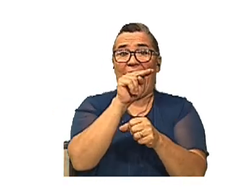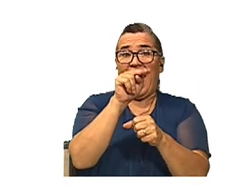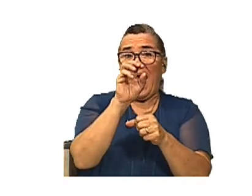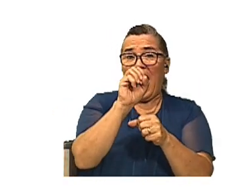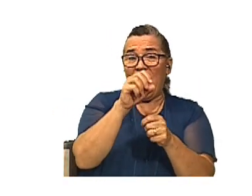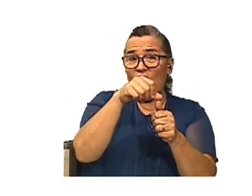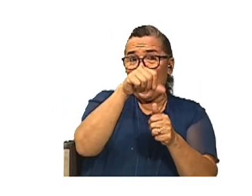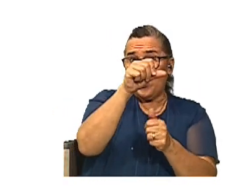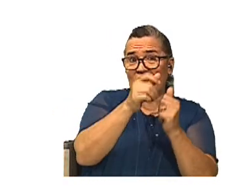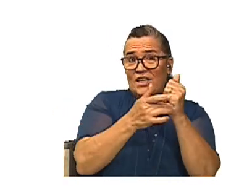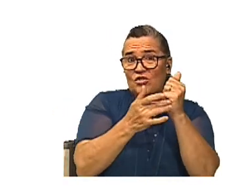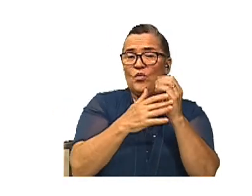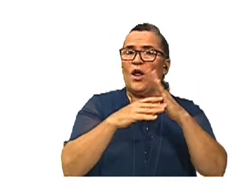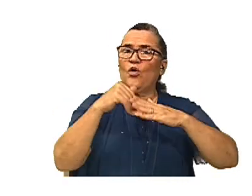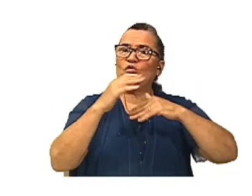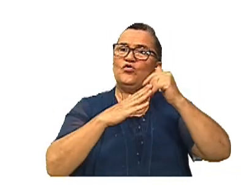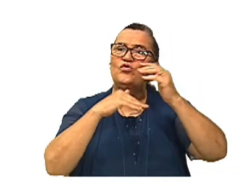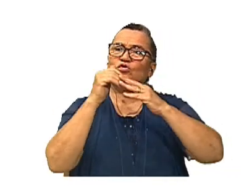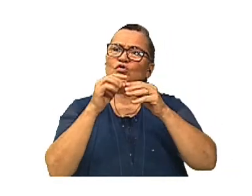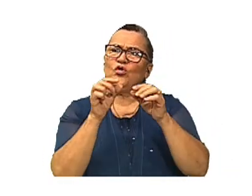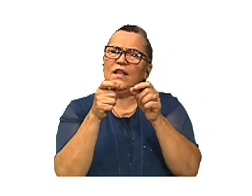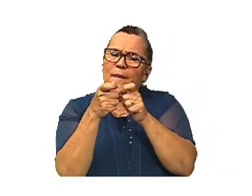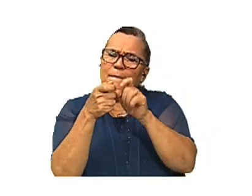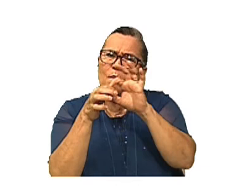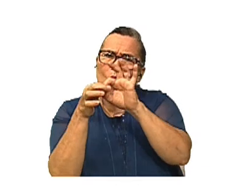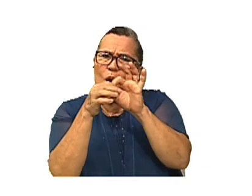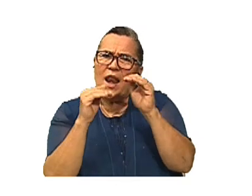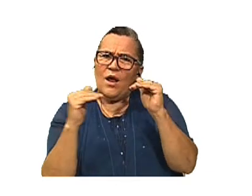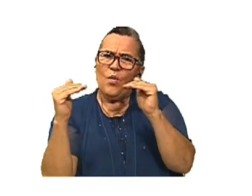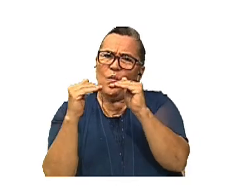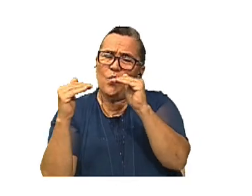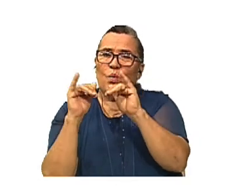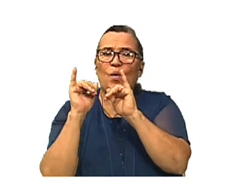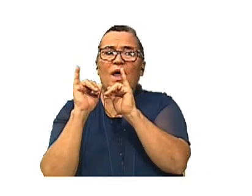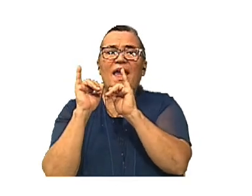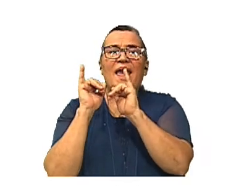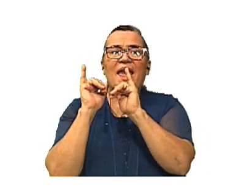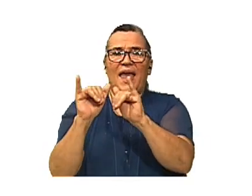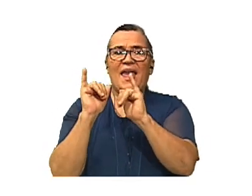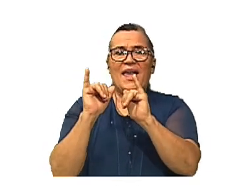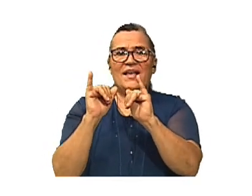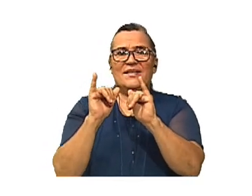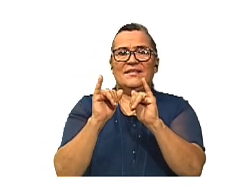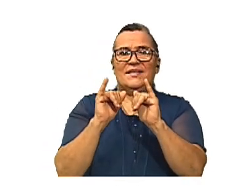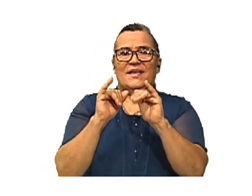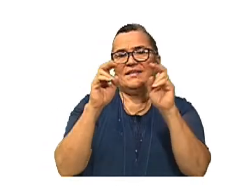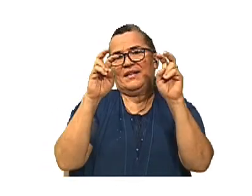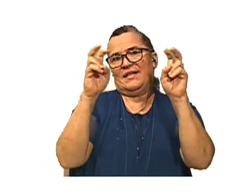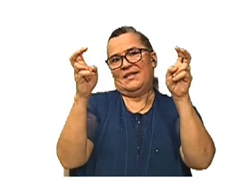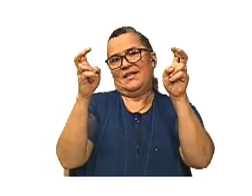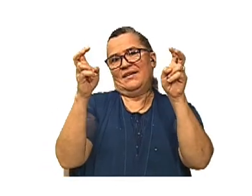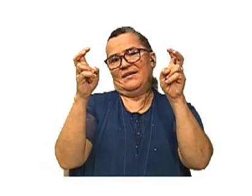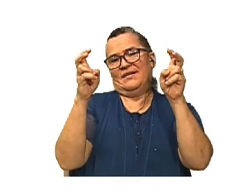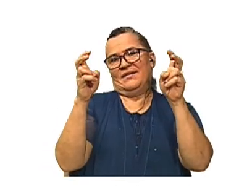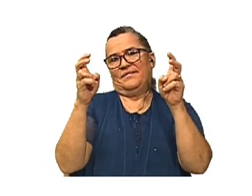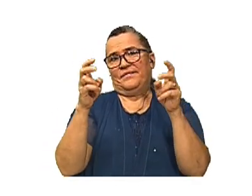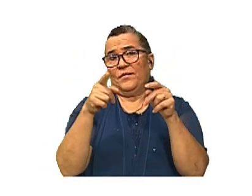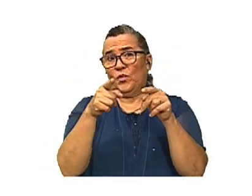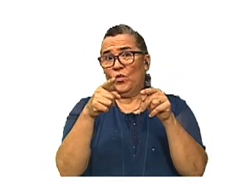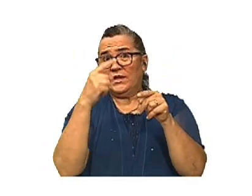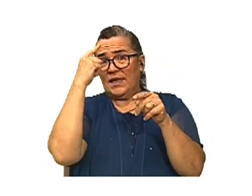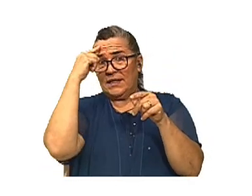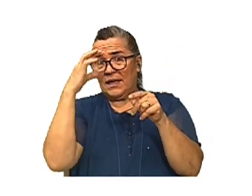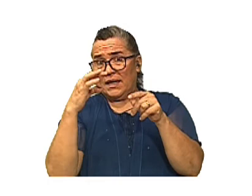Nanotechnology, a construction on the molecular level. That's the name, that's the title of the reading. What about your guesses? Were